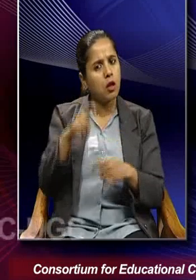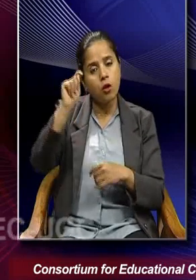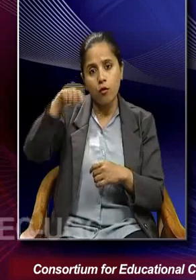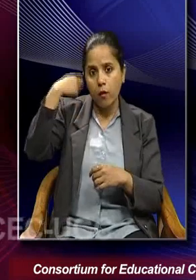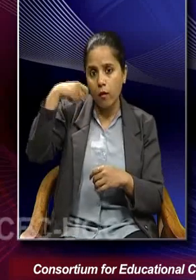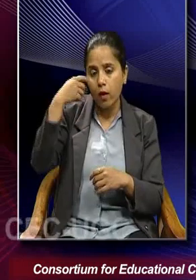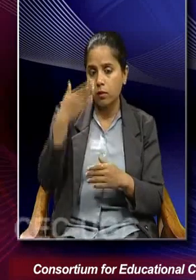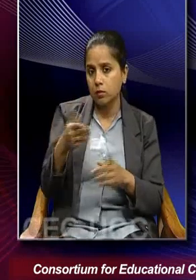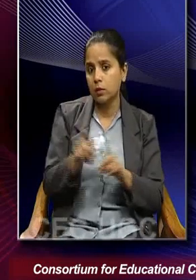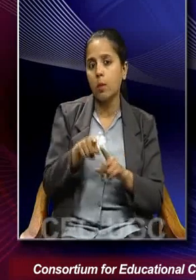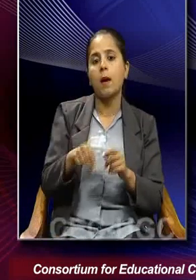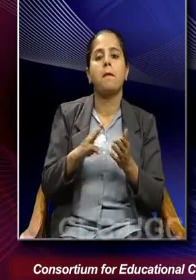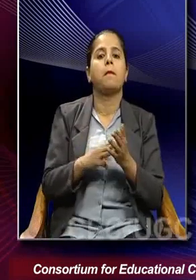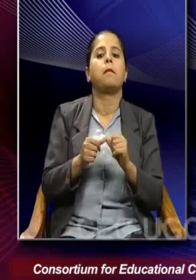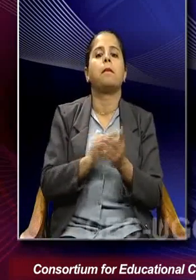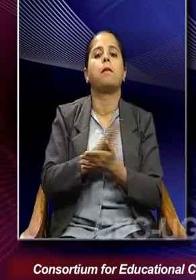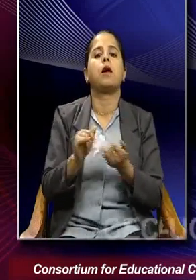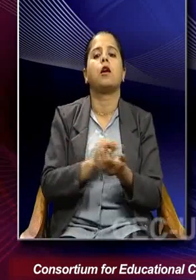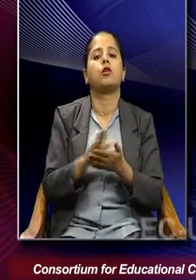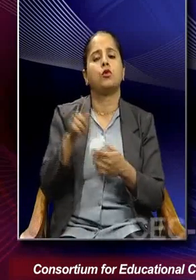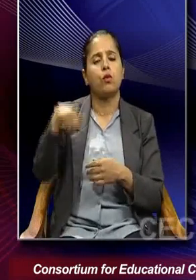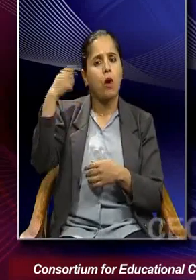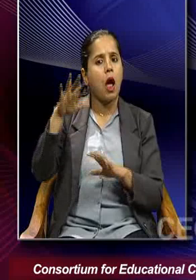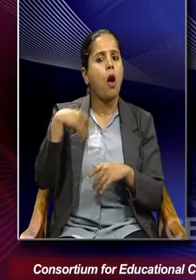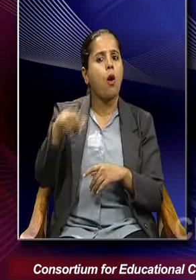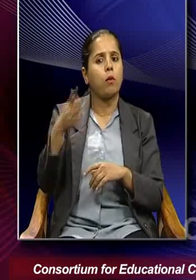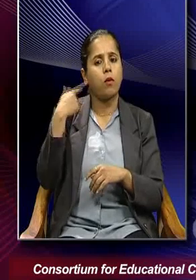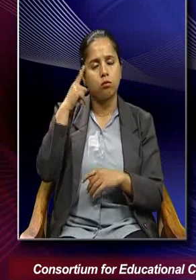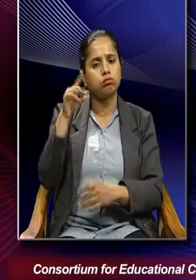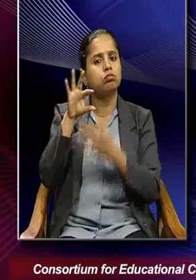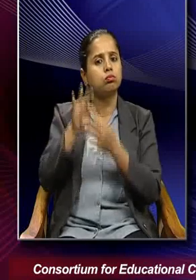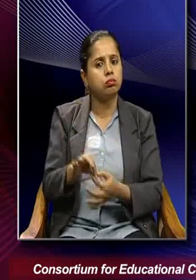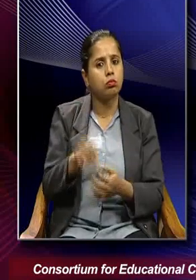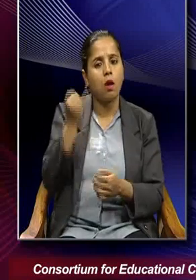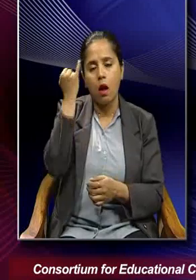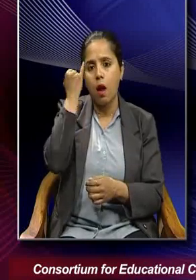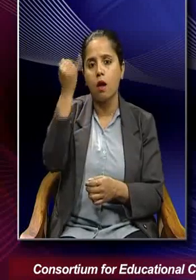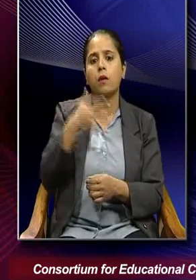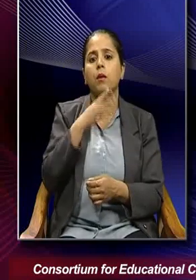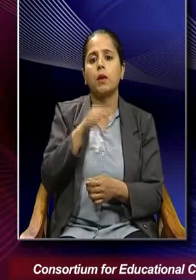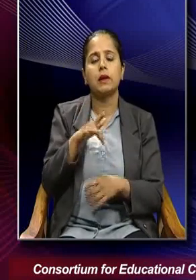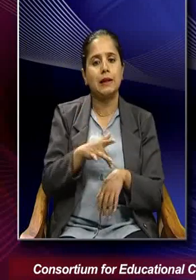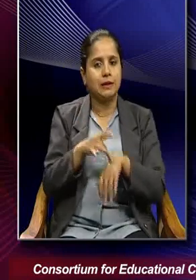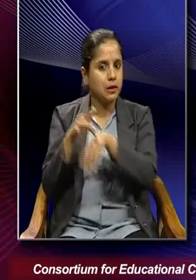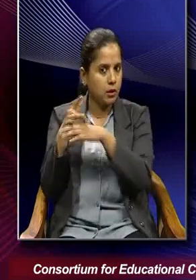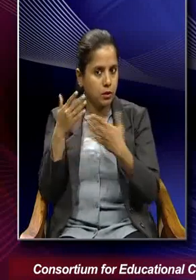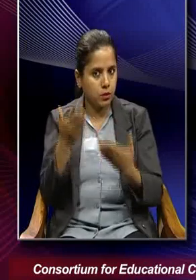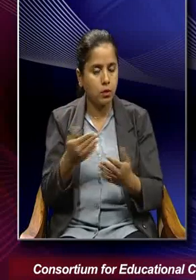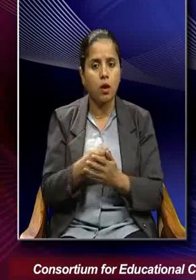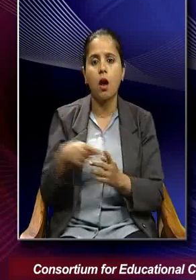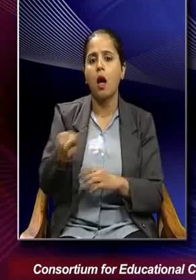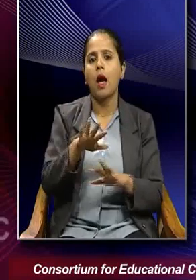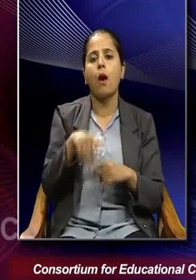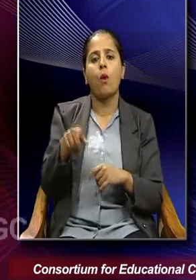of Mahesh Bhatt and how his films, they have been concerned with the ideas of sensitivity, and how they are